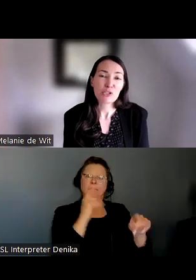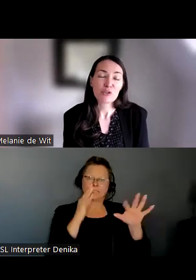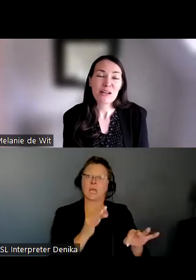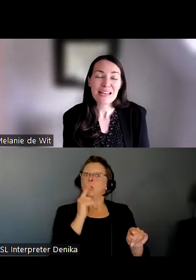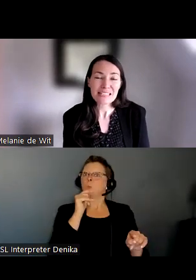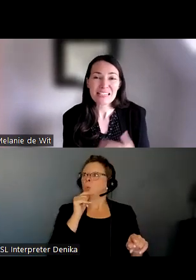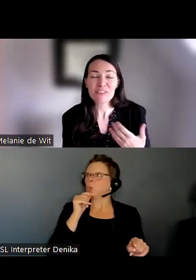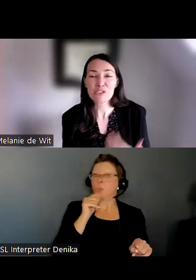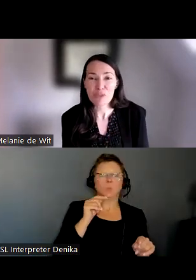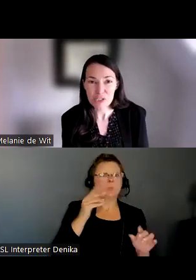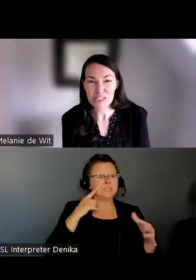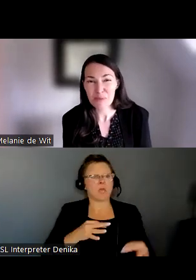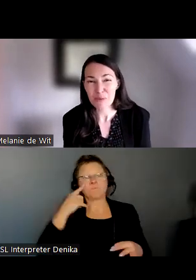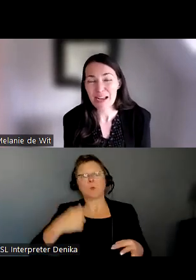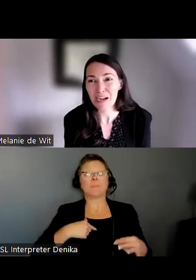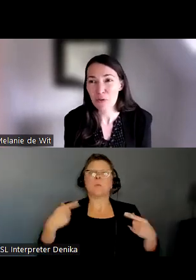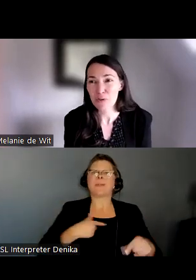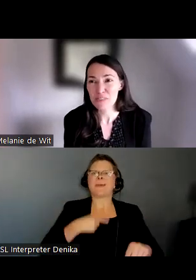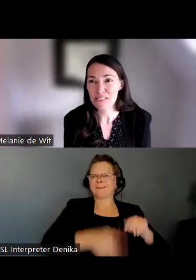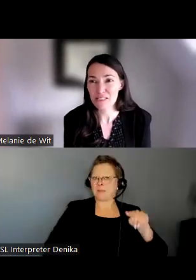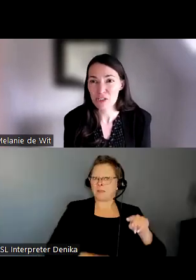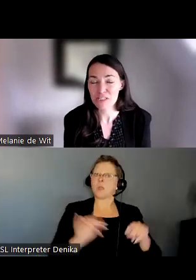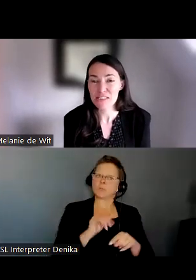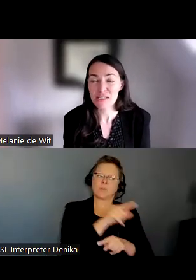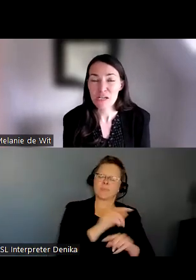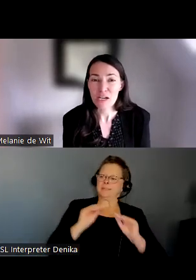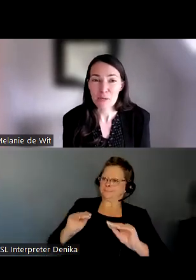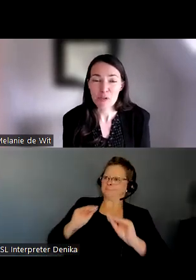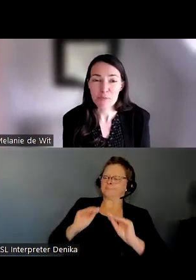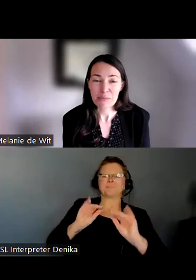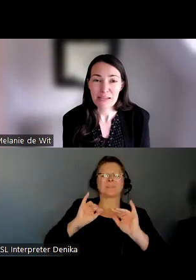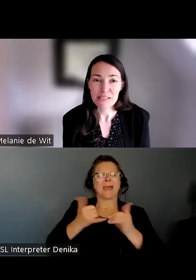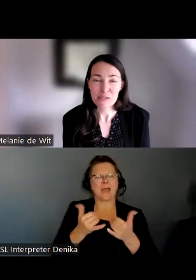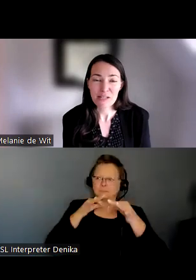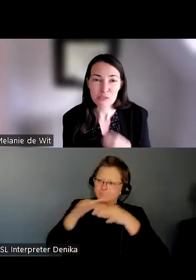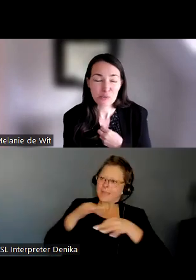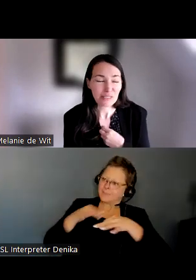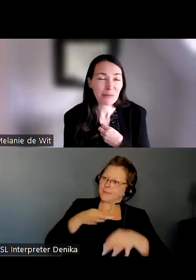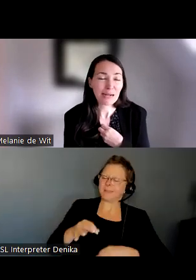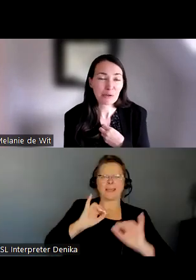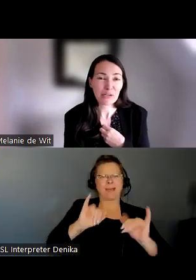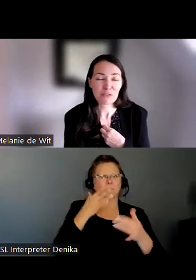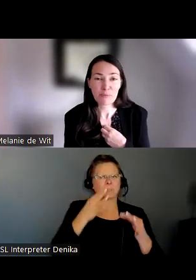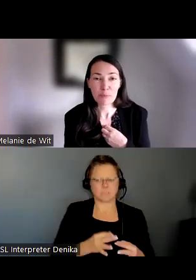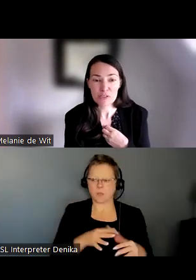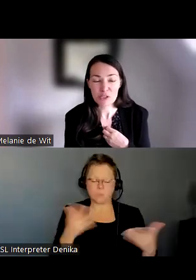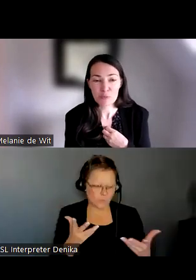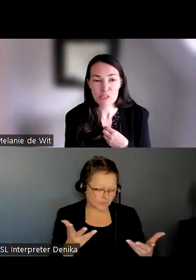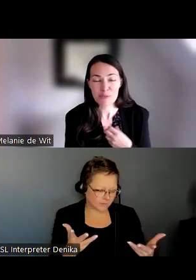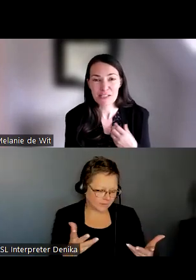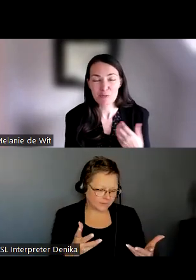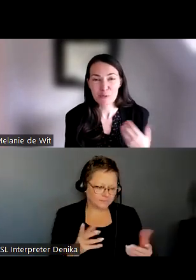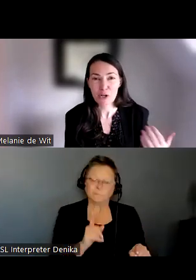able to, and to give instructions about how those decisions will be made. So that's really empowering from a